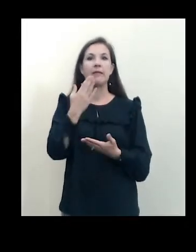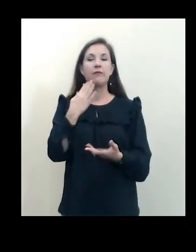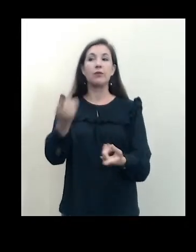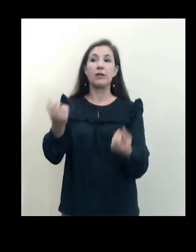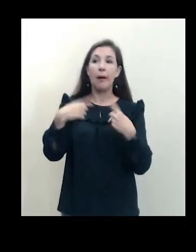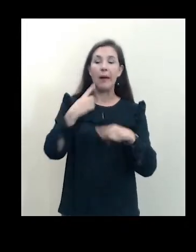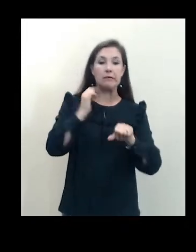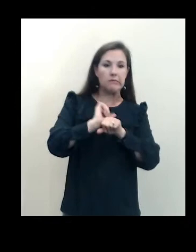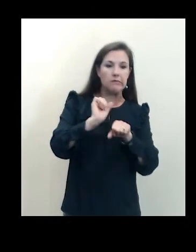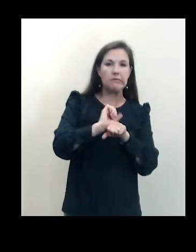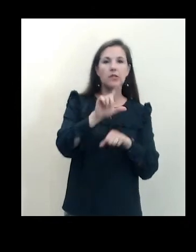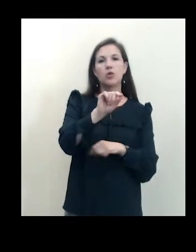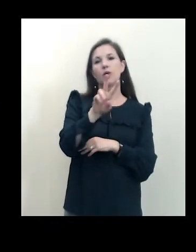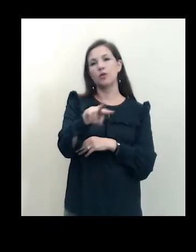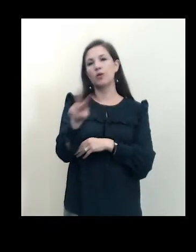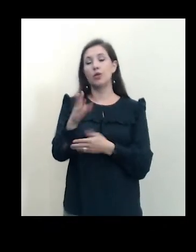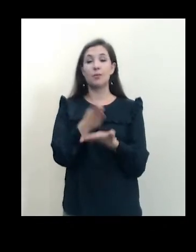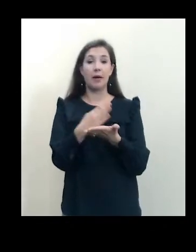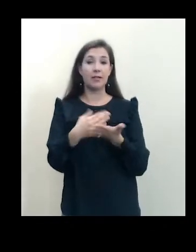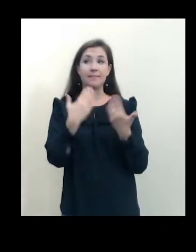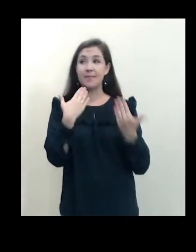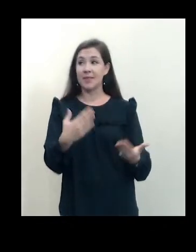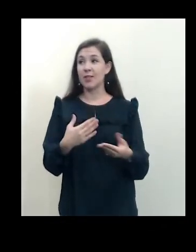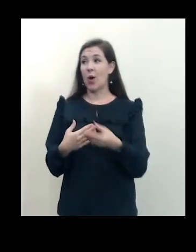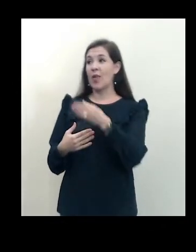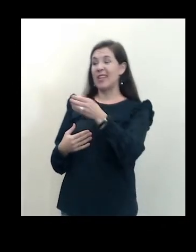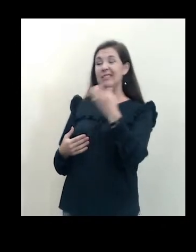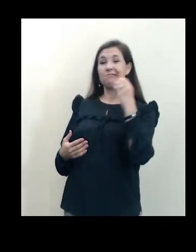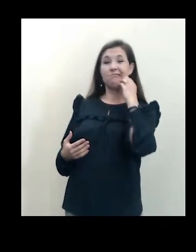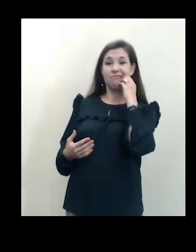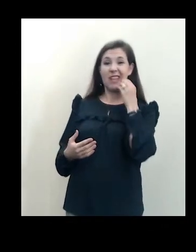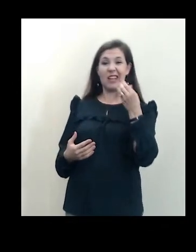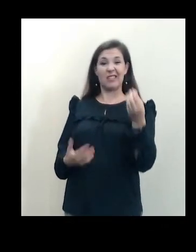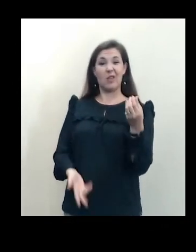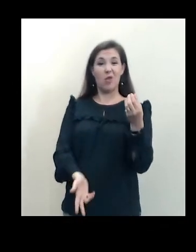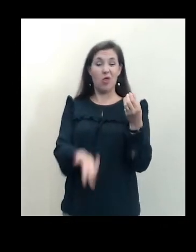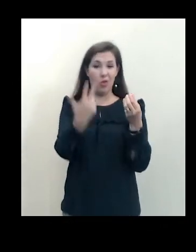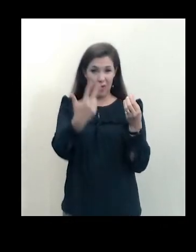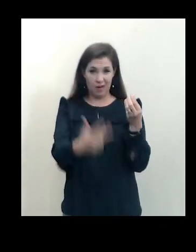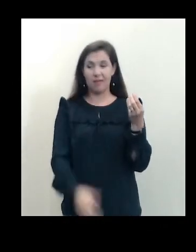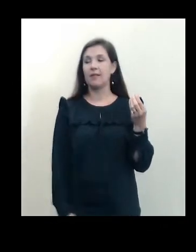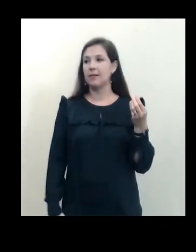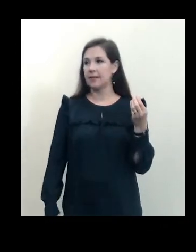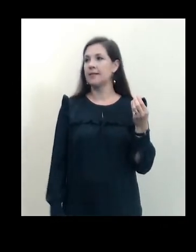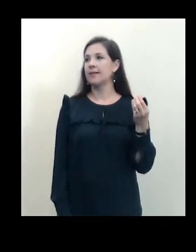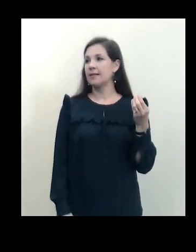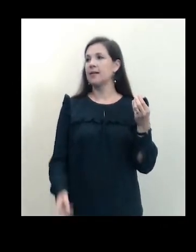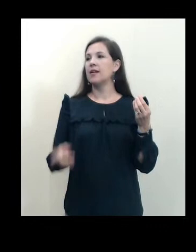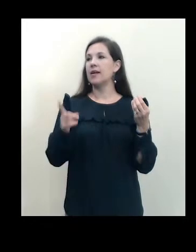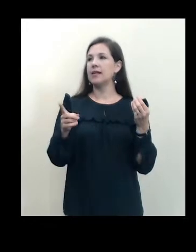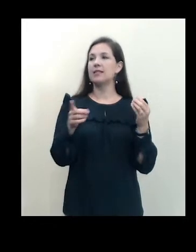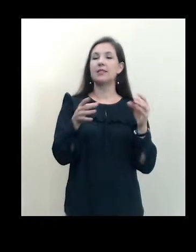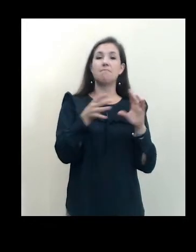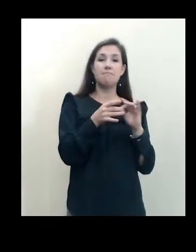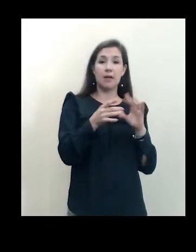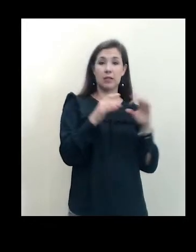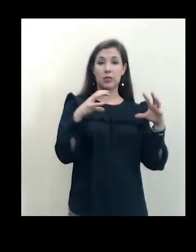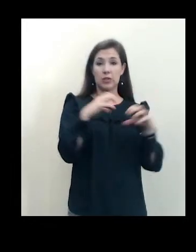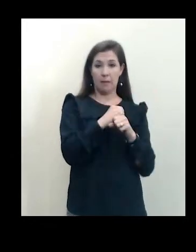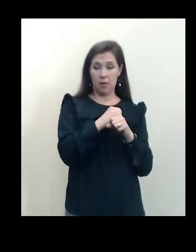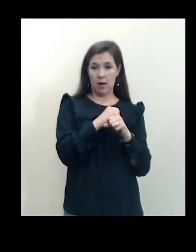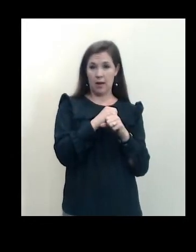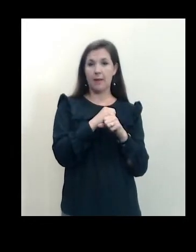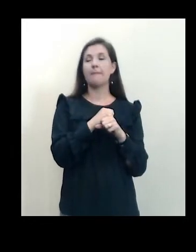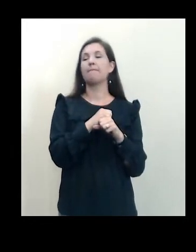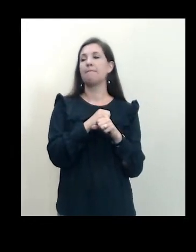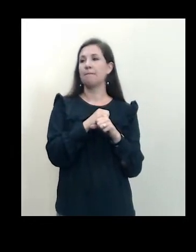2022 budget. 2022 budget is actually three big documents. It's a message and summary that